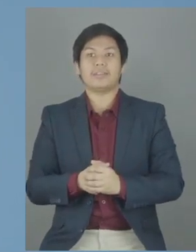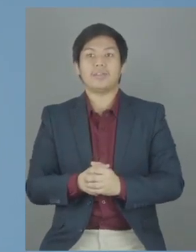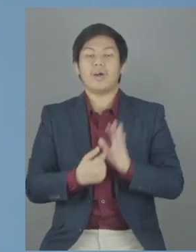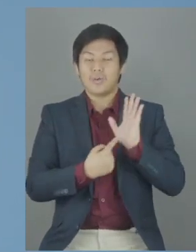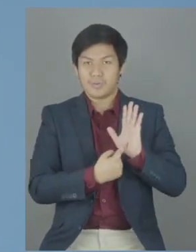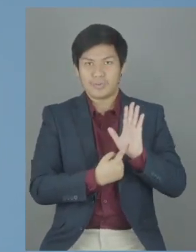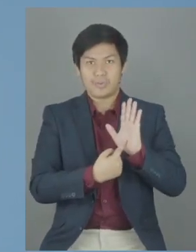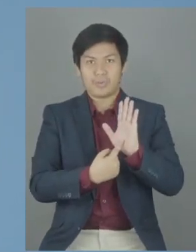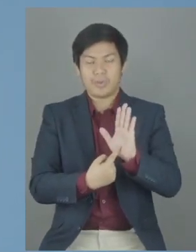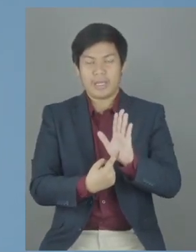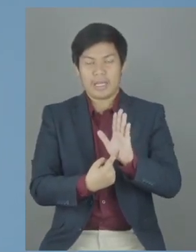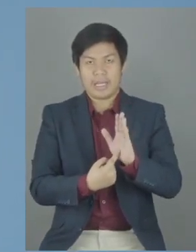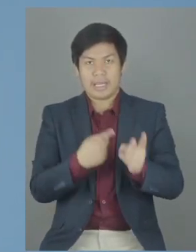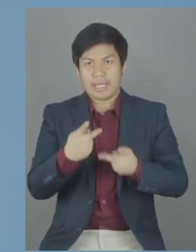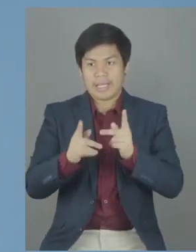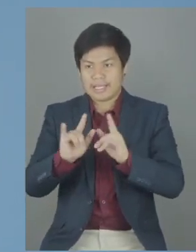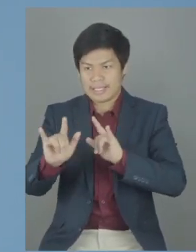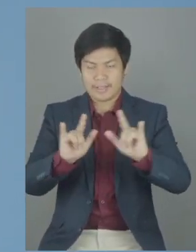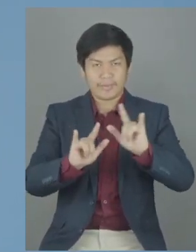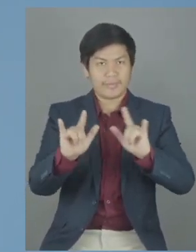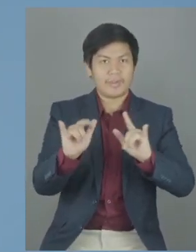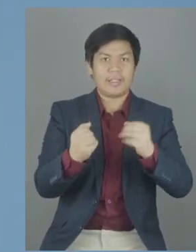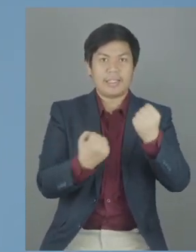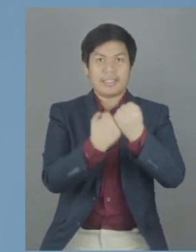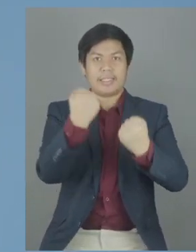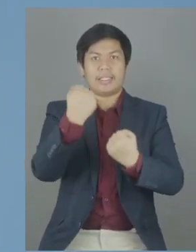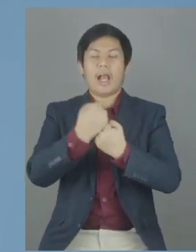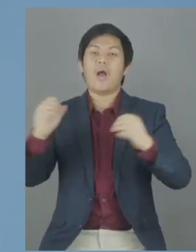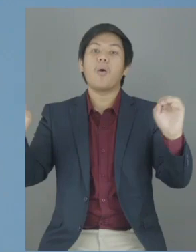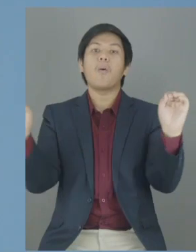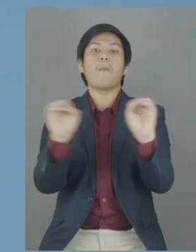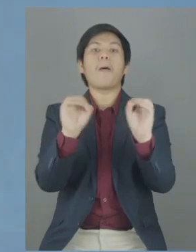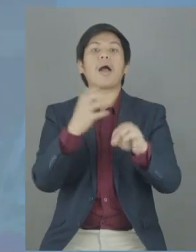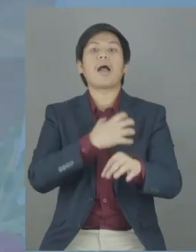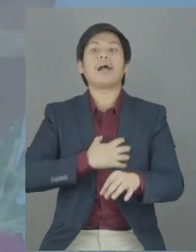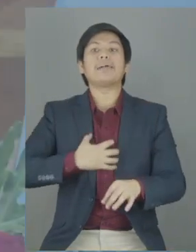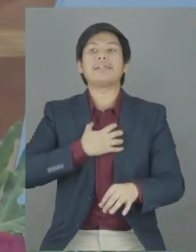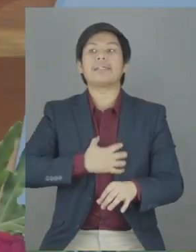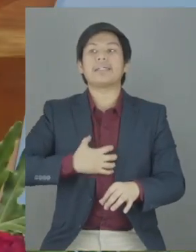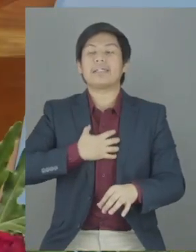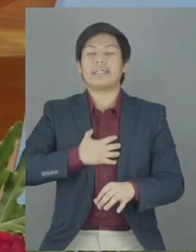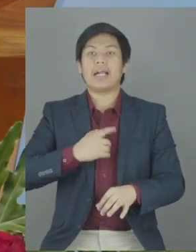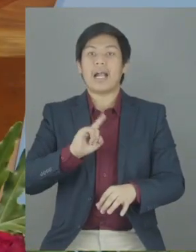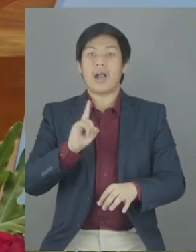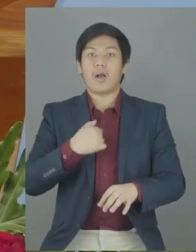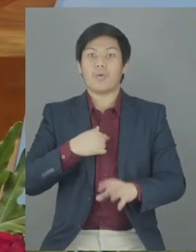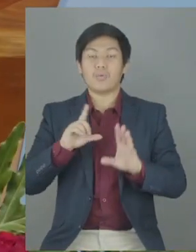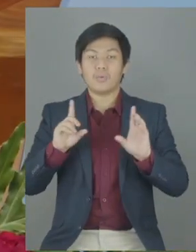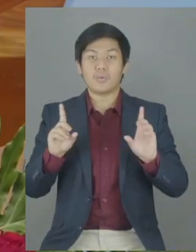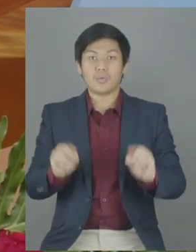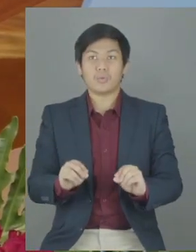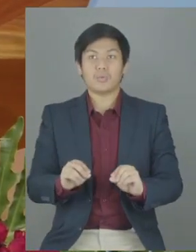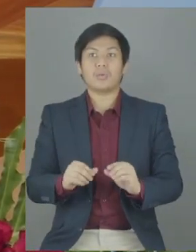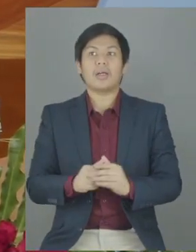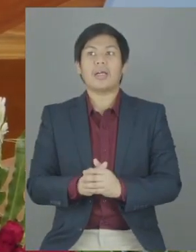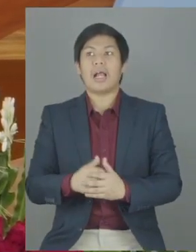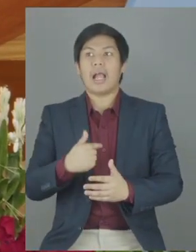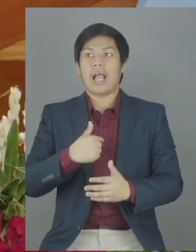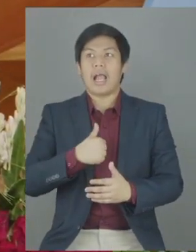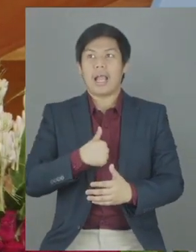show hospitality to one another without grumbling. So what I did is I separated this